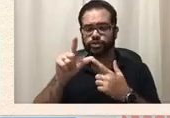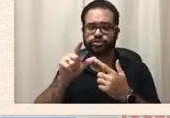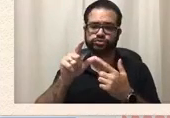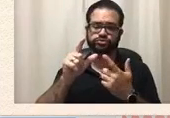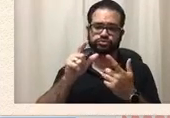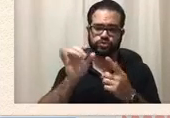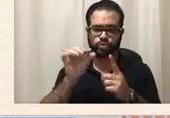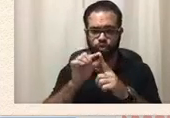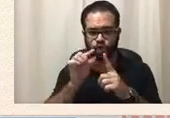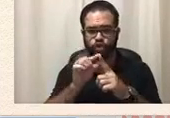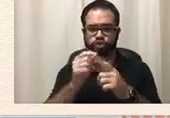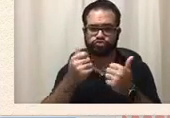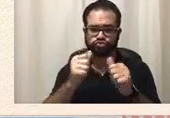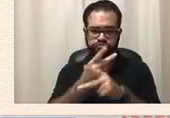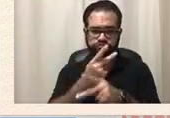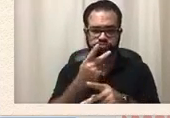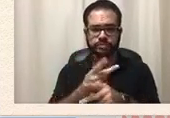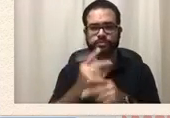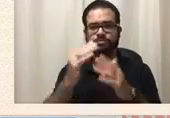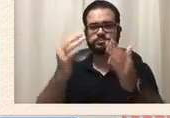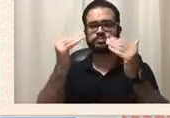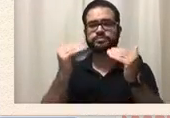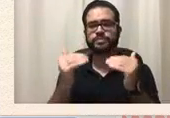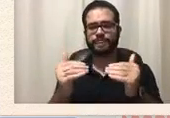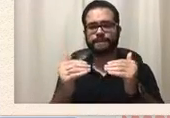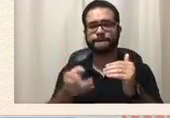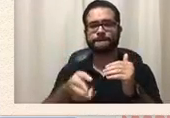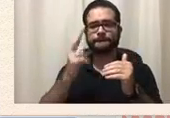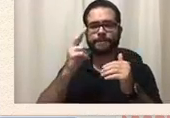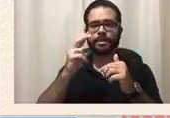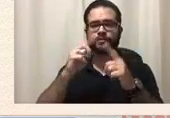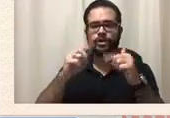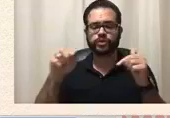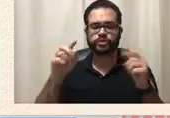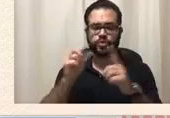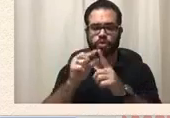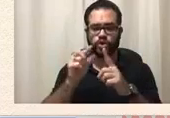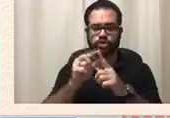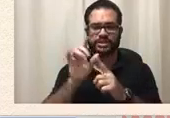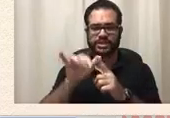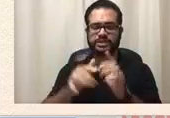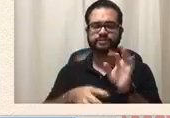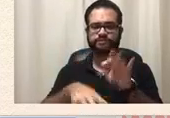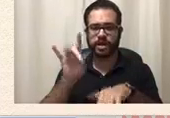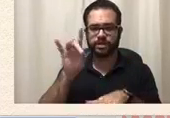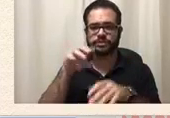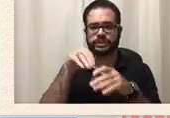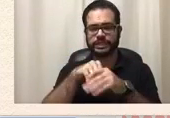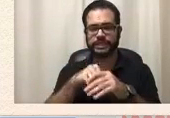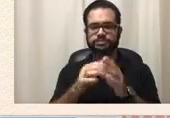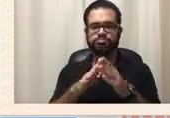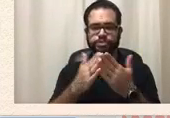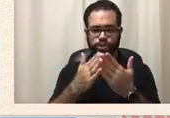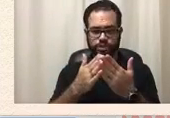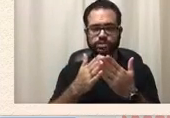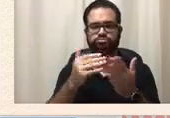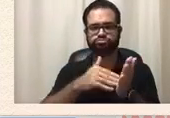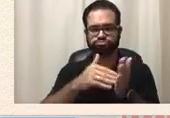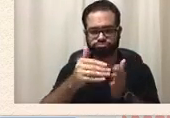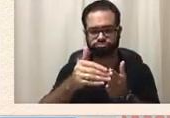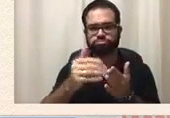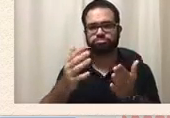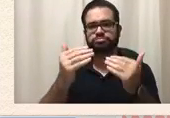then move on to high frequency words, which are words that are most often found in text, and then move to fluency, where you become a